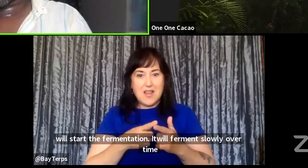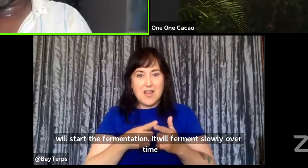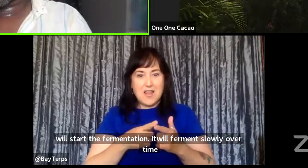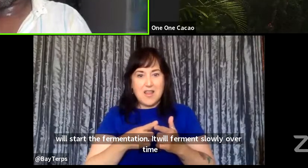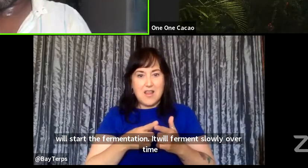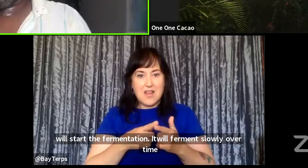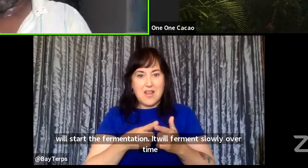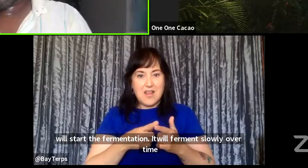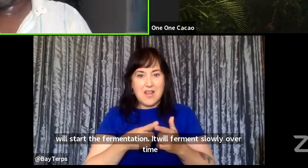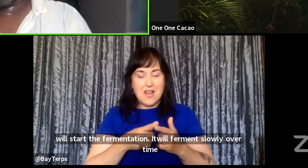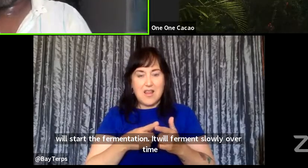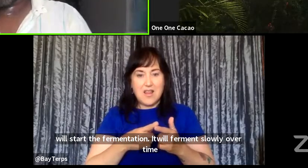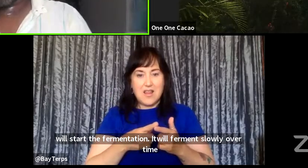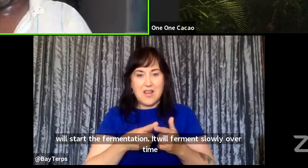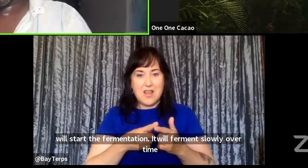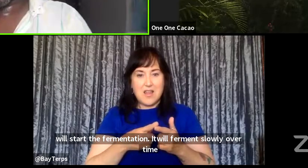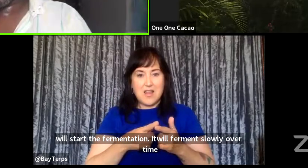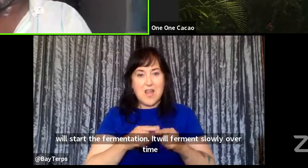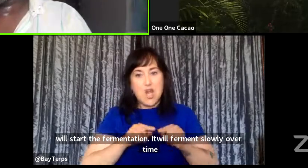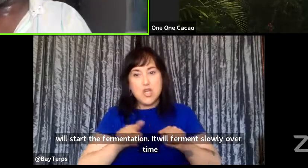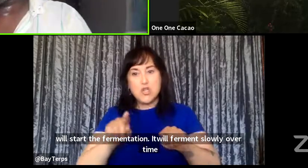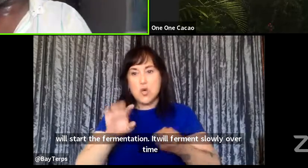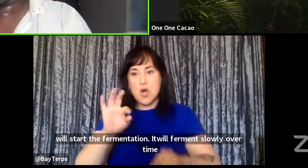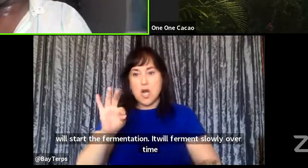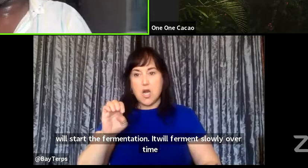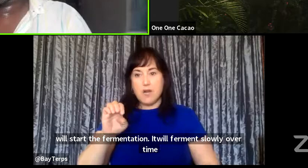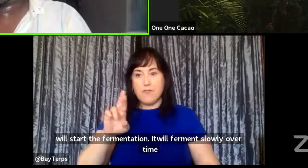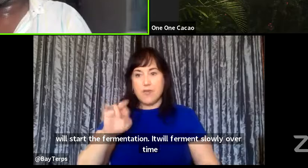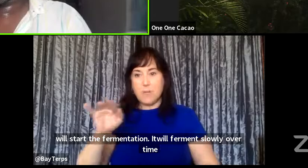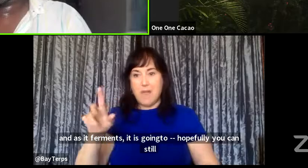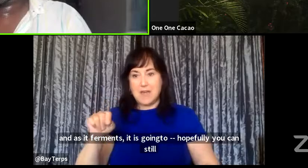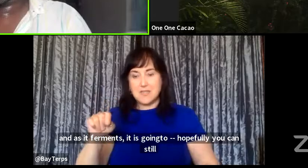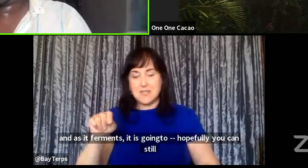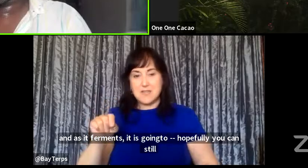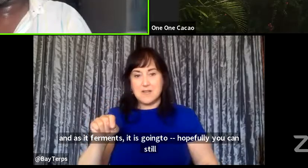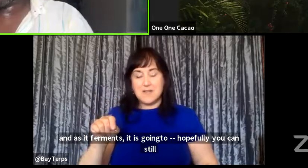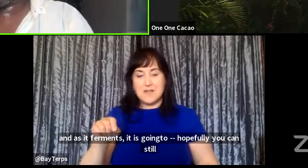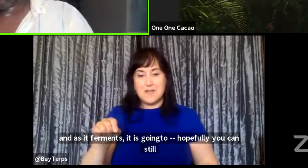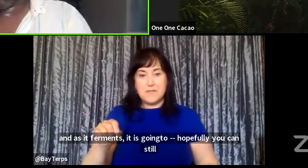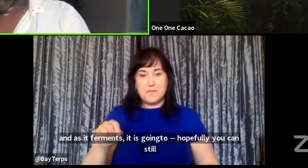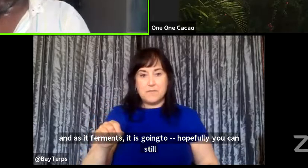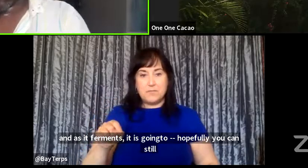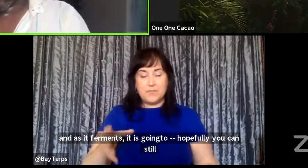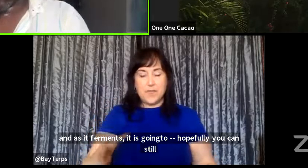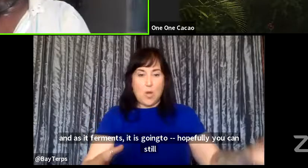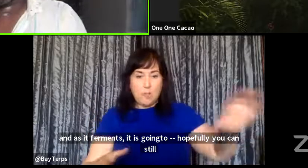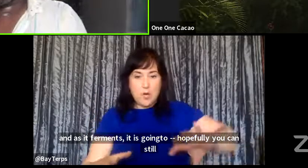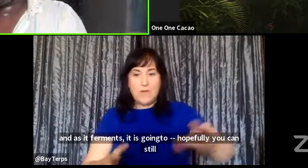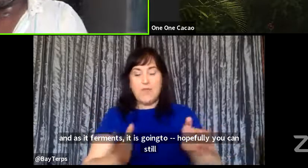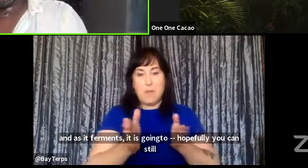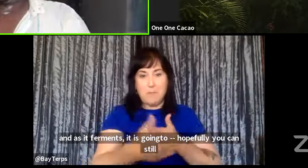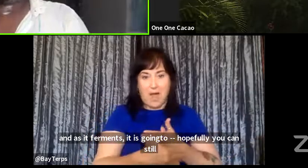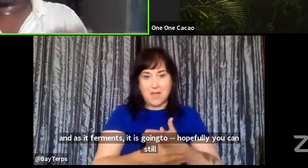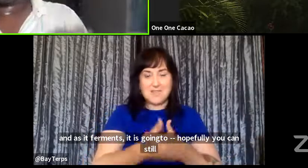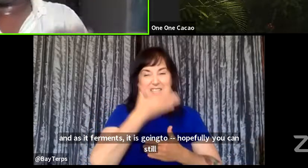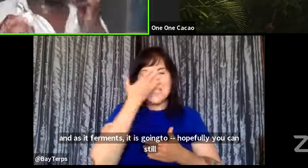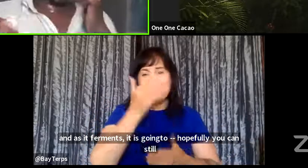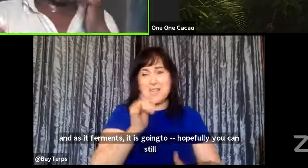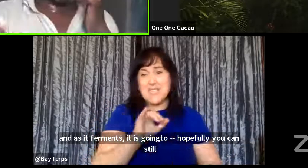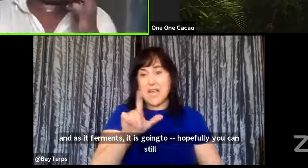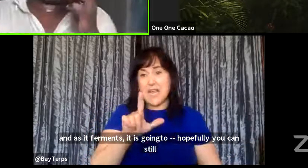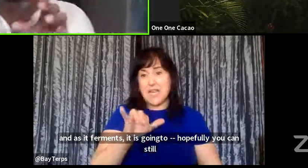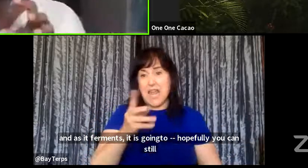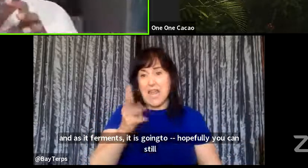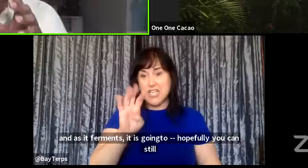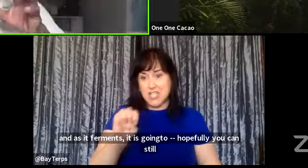see if I can bring this back up. As it ferments, we'll put it into these boxes. Day 1 will smell of that wonderful lychee juice. Day 2